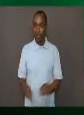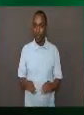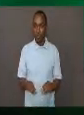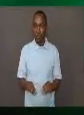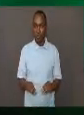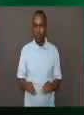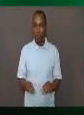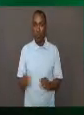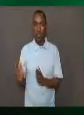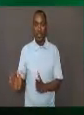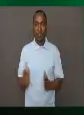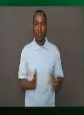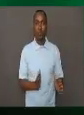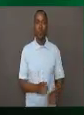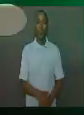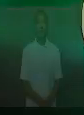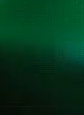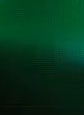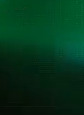Students, let's get ready.